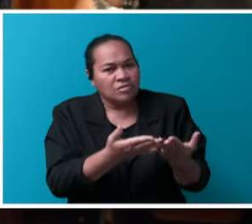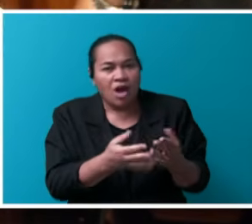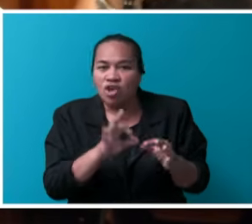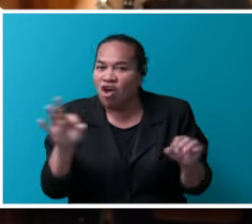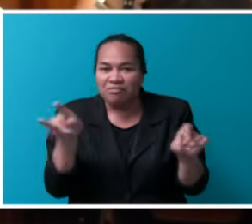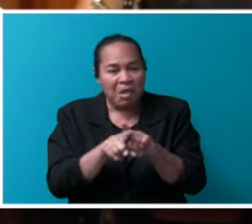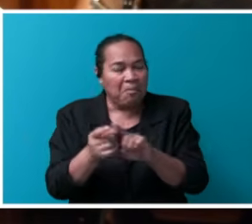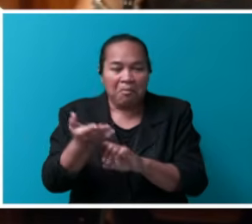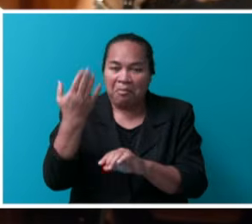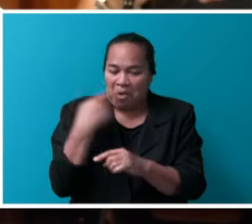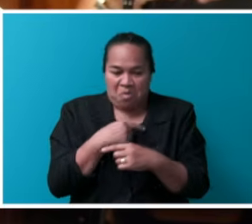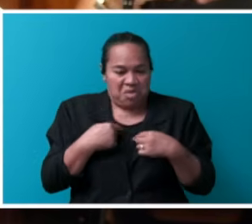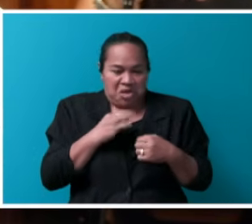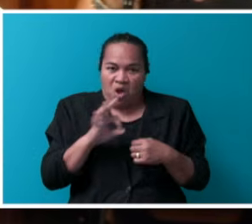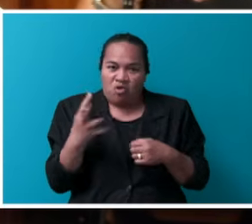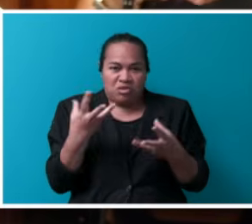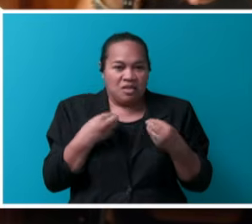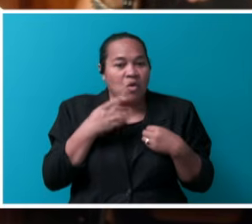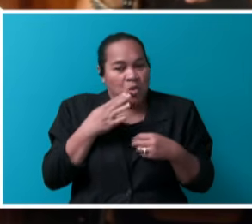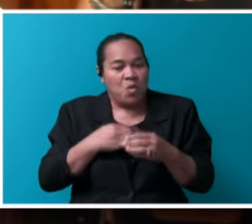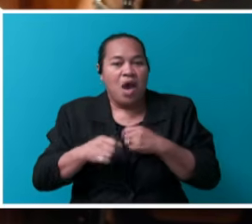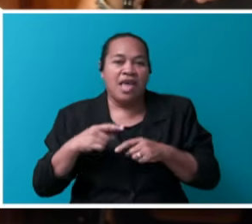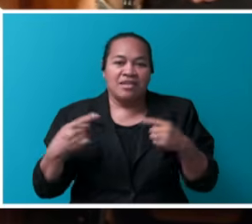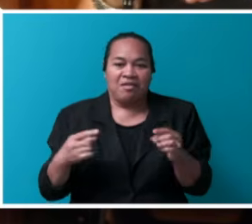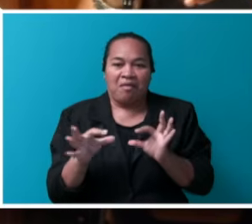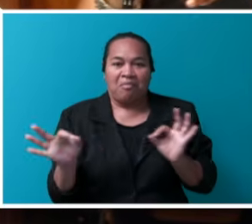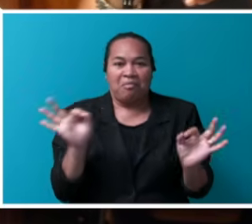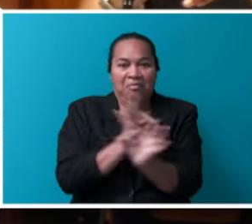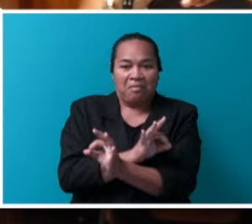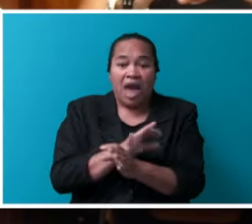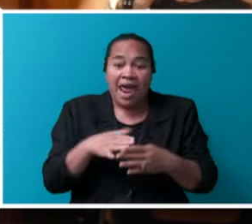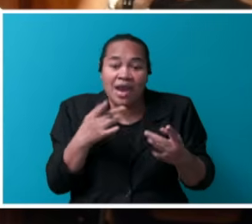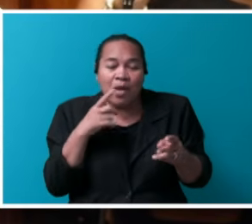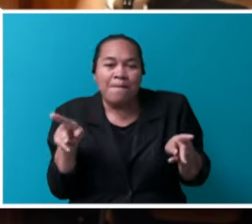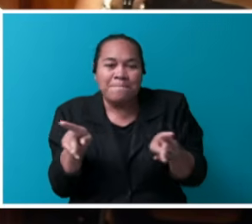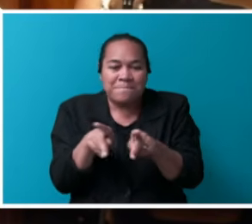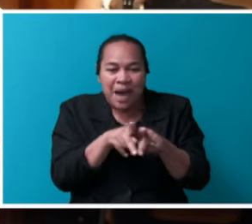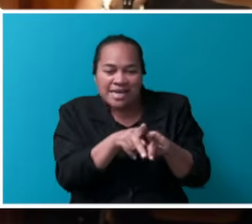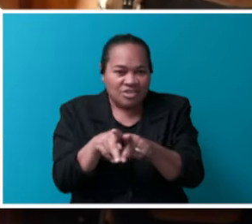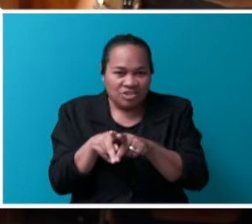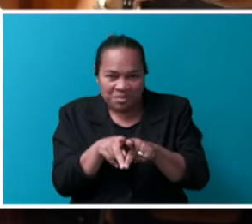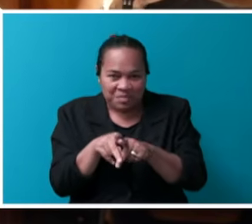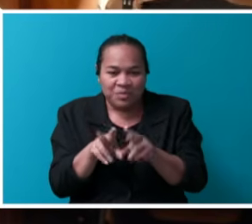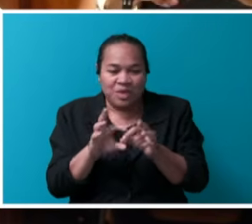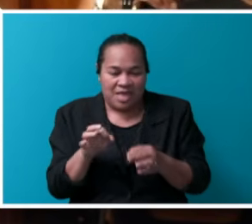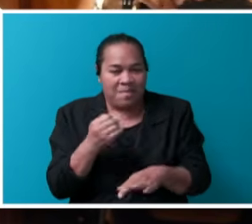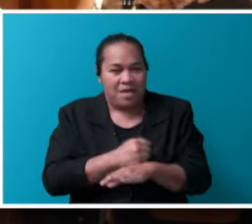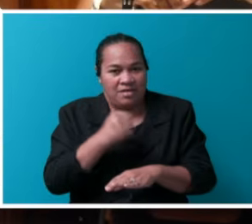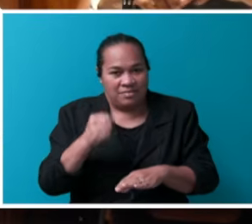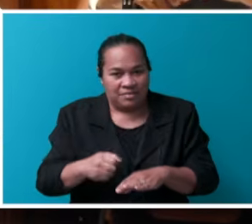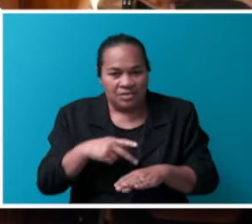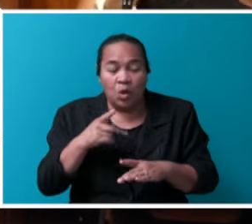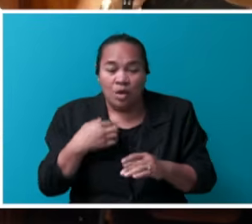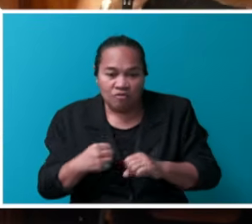had during the time when we were in opposition. We have brought back bipartisanship in our parliamentary governance. We've strengthened the office